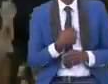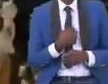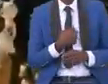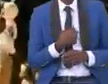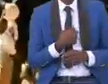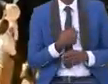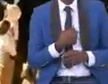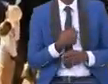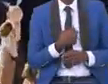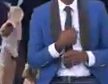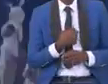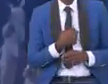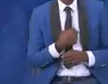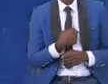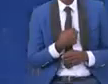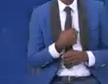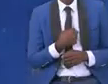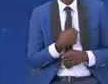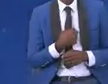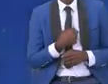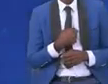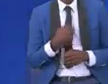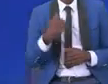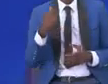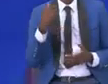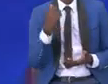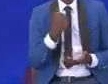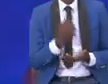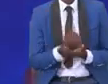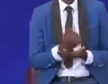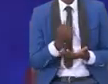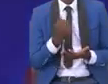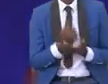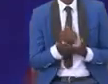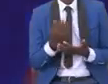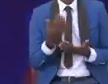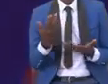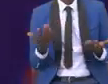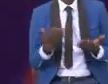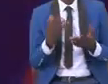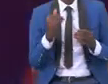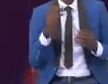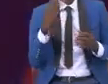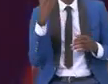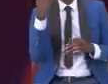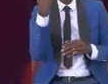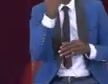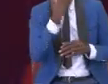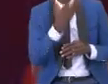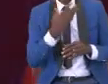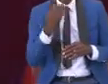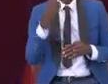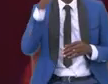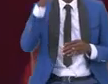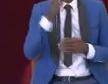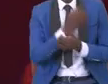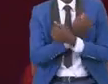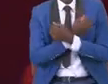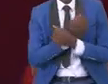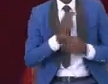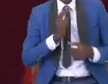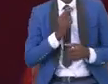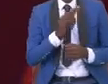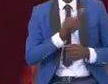Amen, amen. What a beautiful truth. God says that he loves us. It's not that we love God, but that he loves